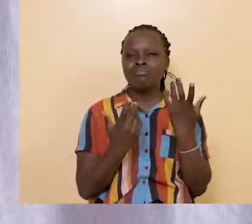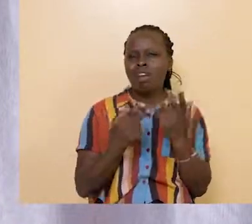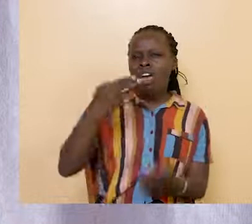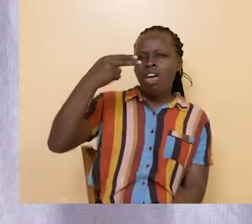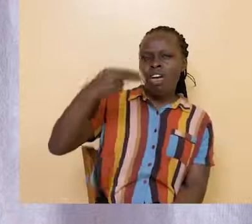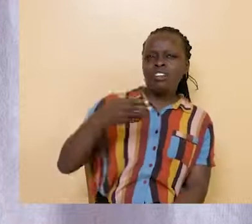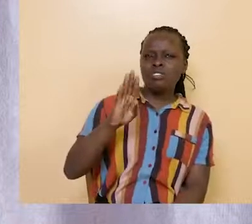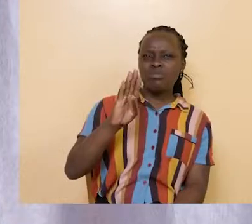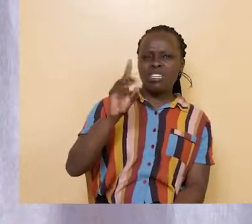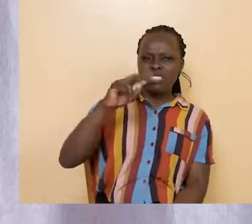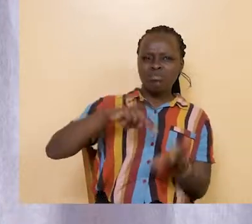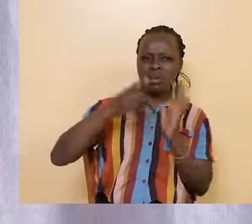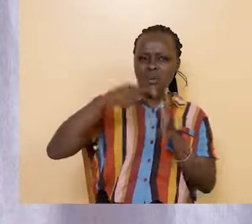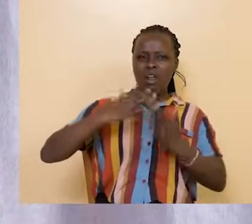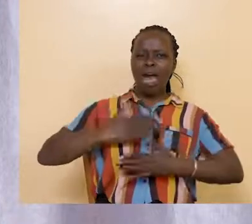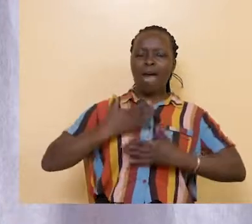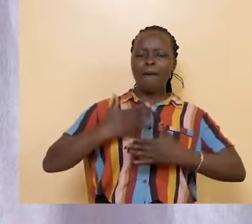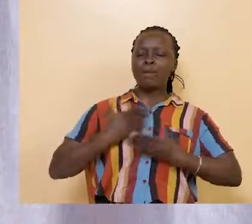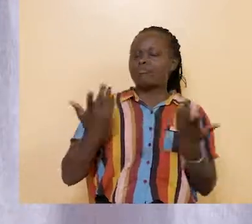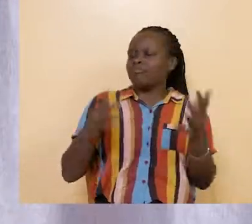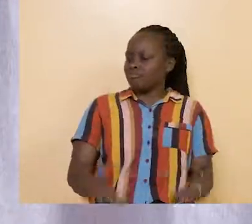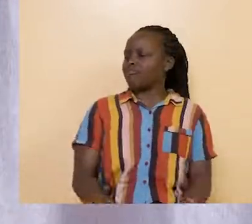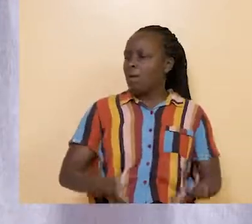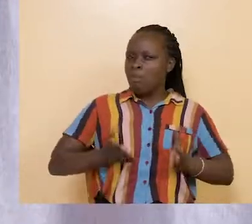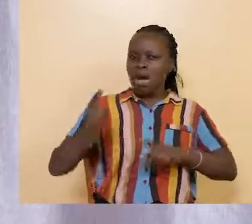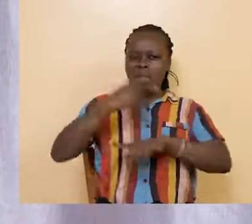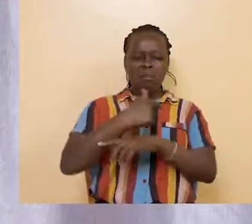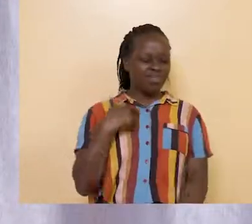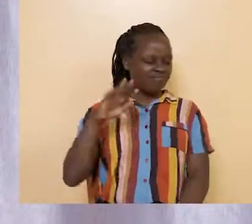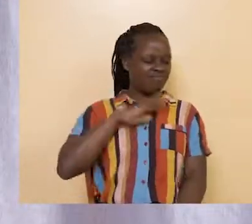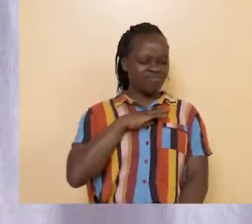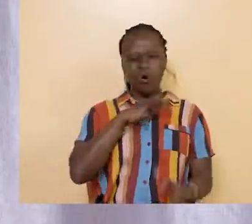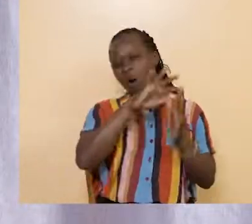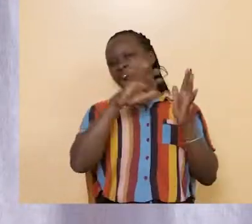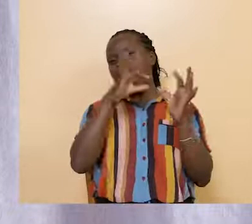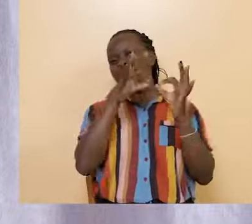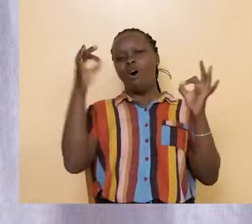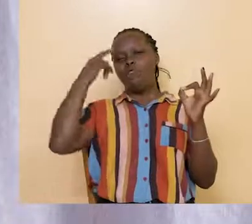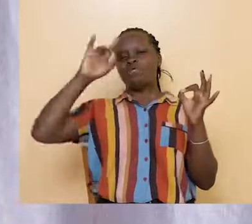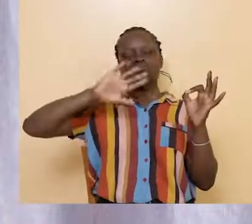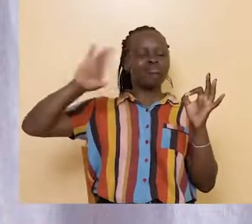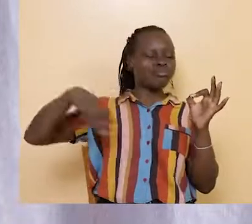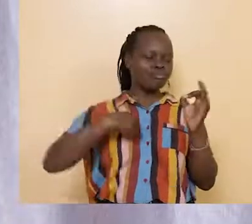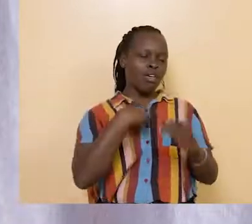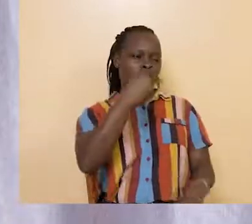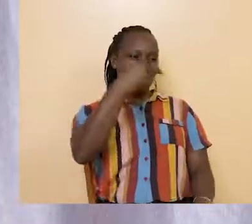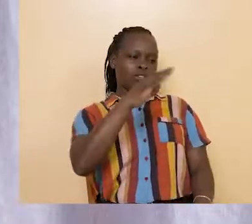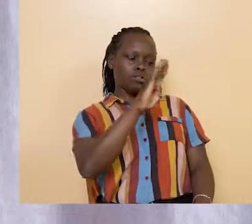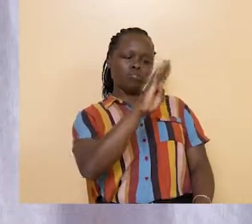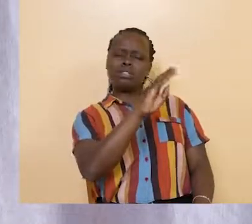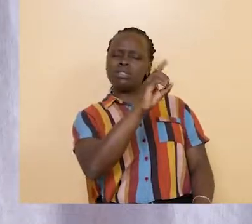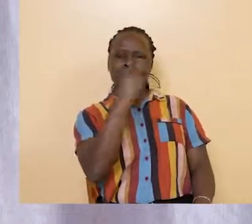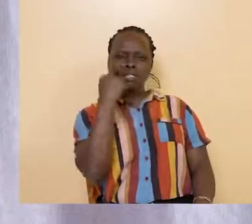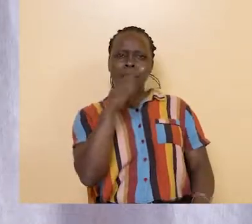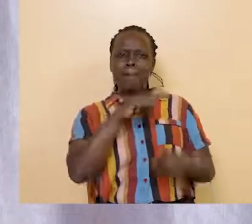HBB, happy birthday, and you can sit back content that, hey, I remembered their birthday and I wish them a happy birthday, right? But the only reason